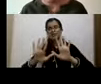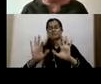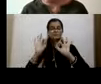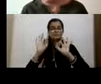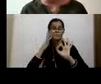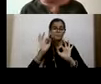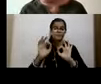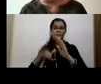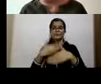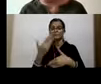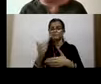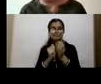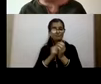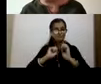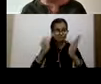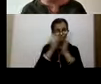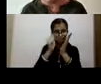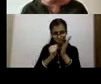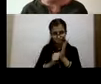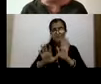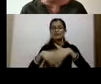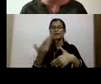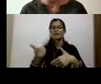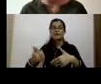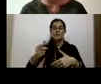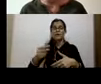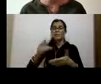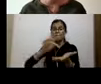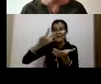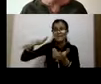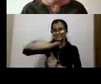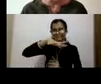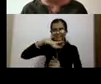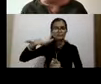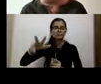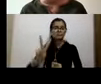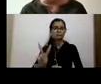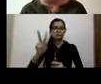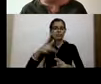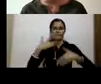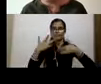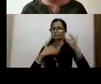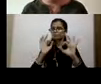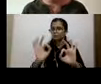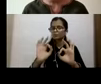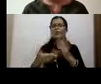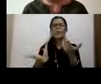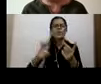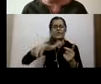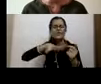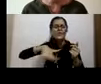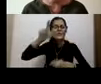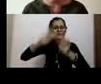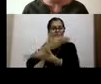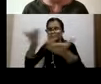we talked about the pride of having this place. You know, a lot of people felt good. Even the local residents felt good because they were